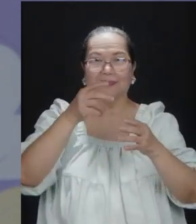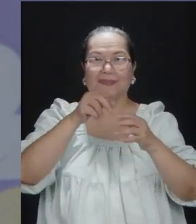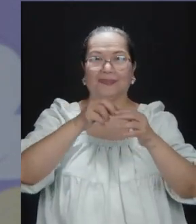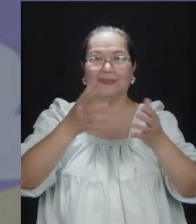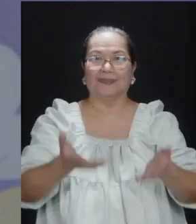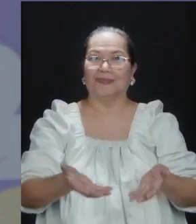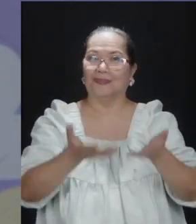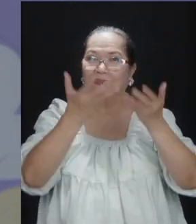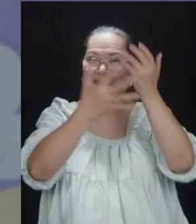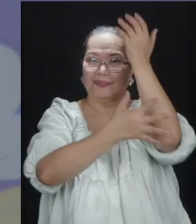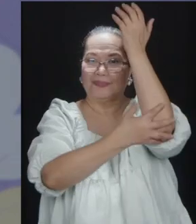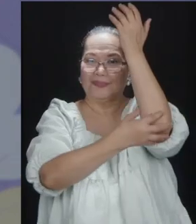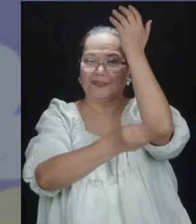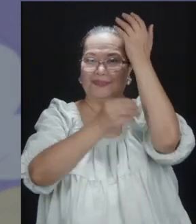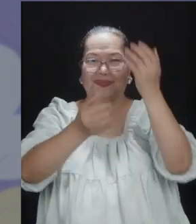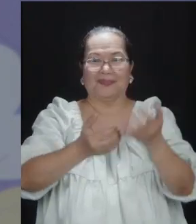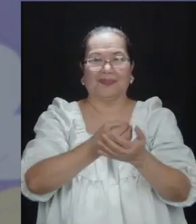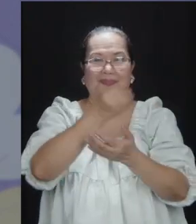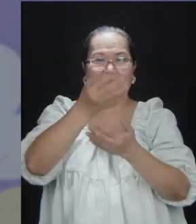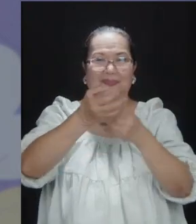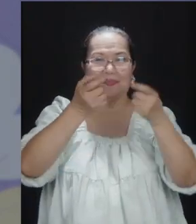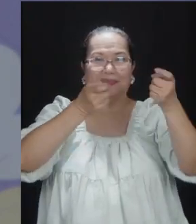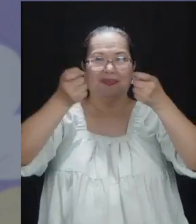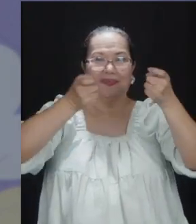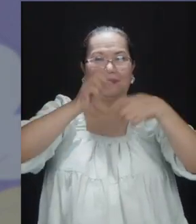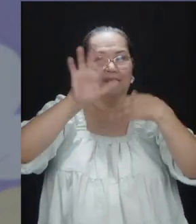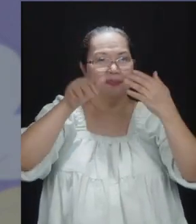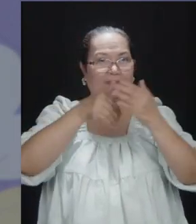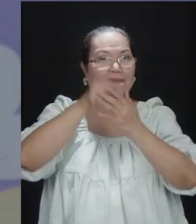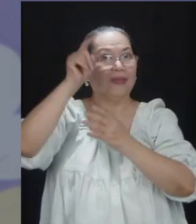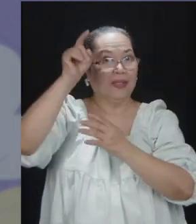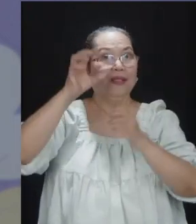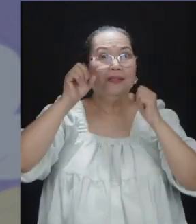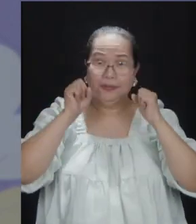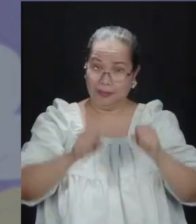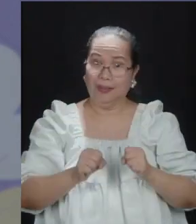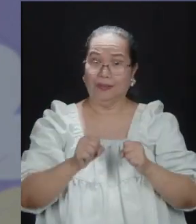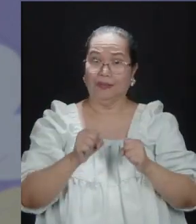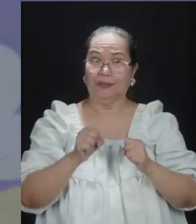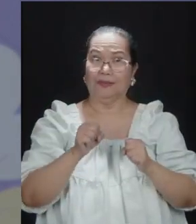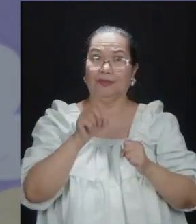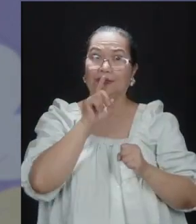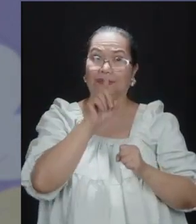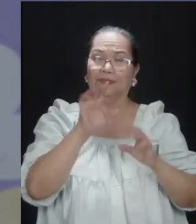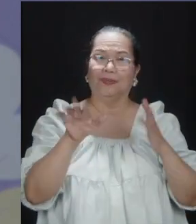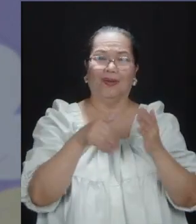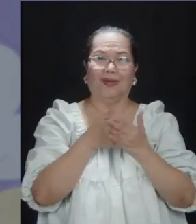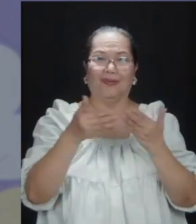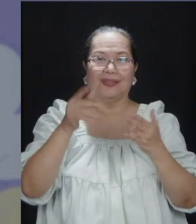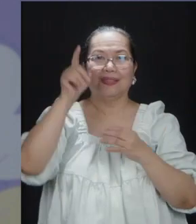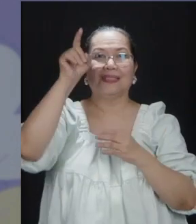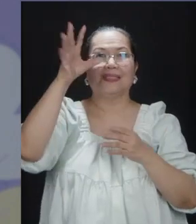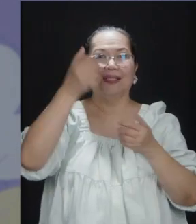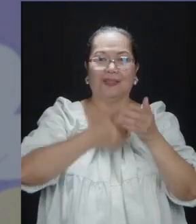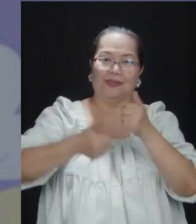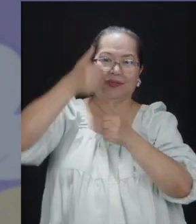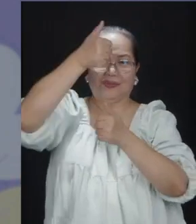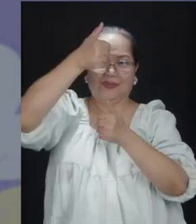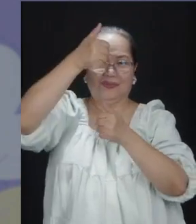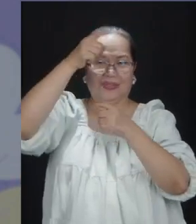poor and sets them to reign. Now he can do all these things because he is the sovereign